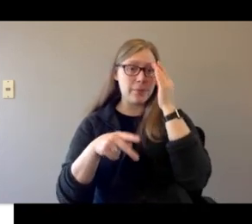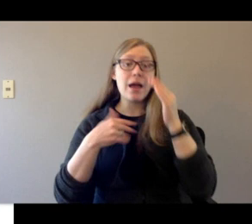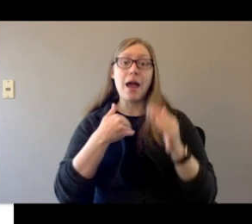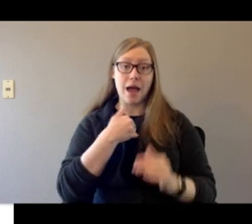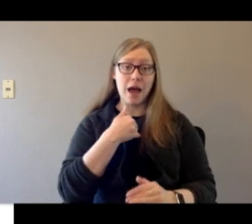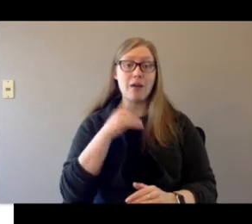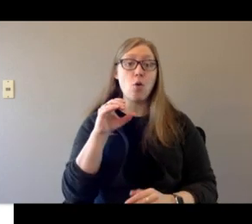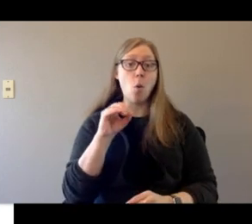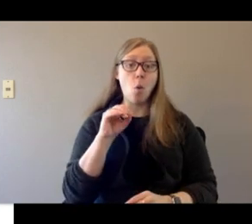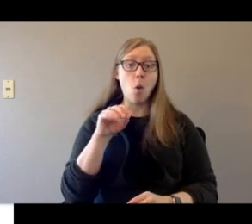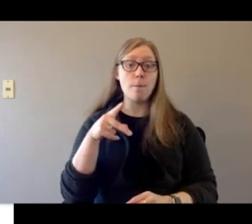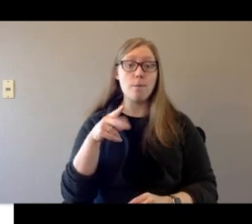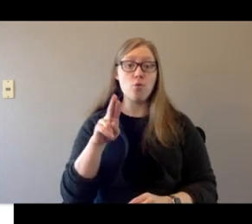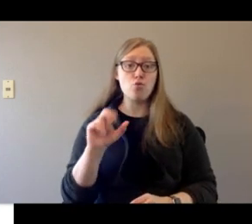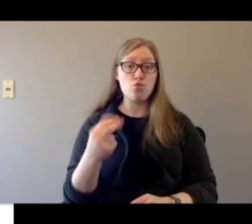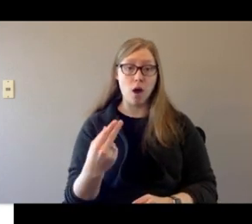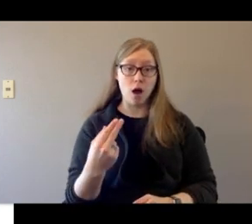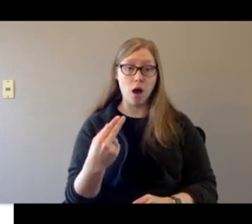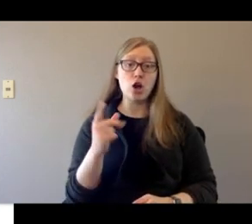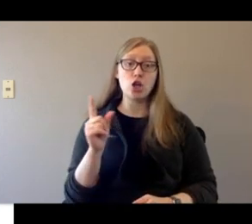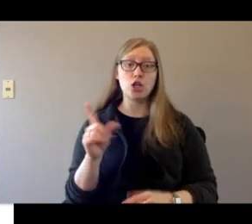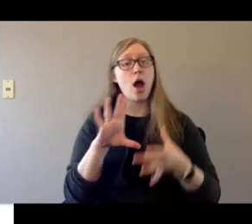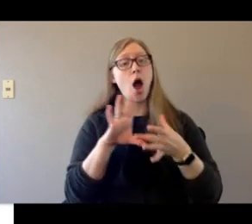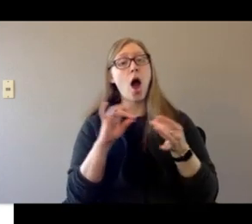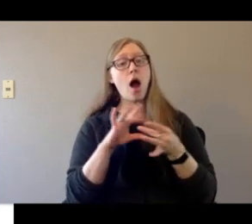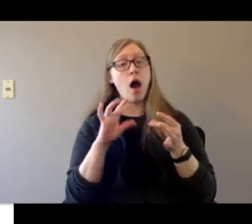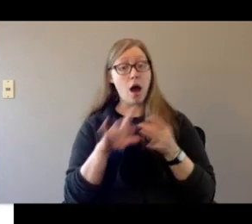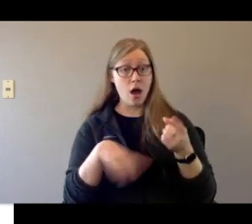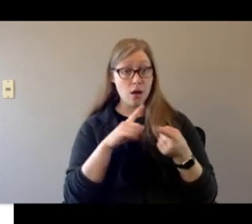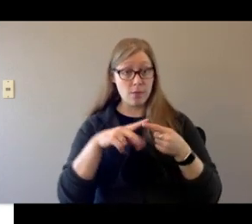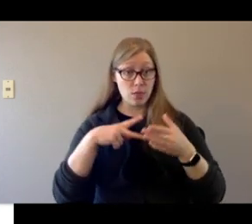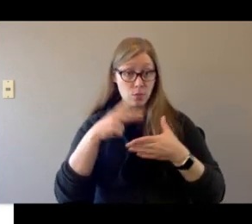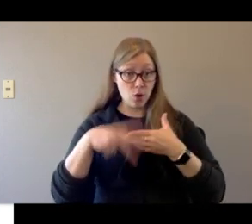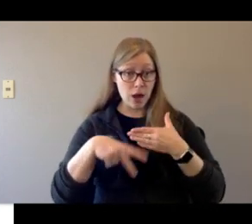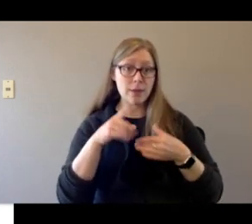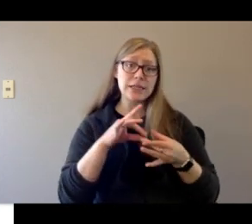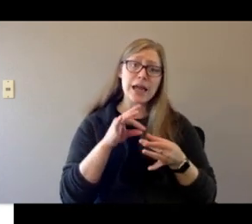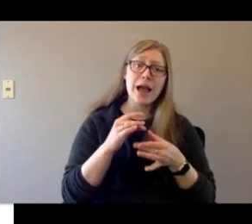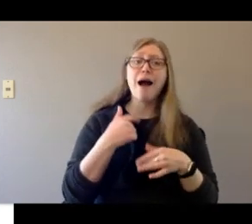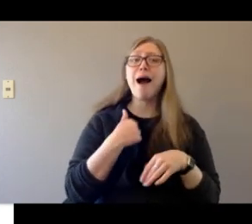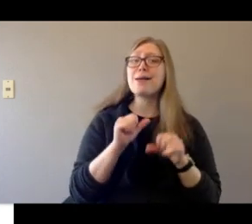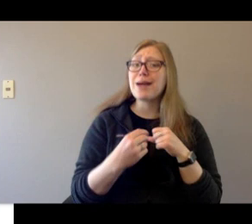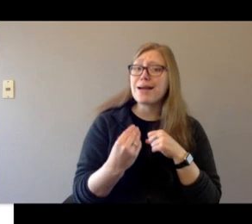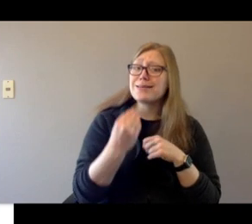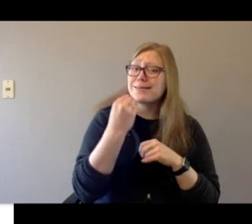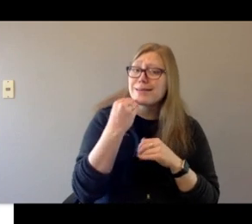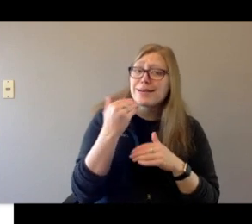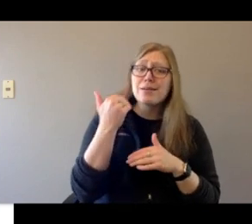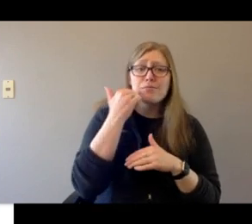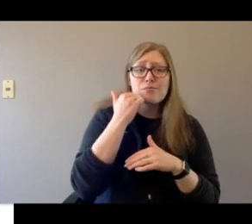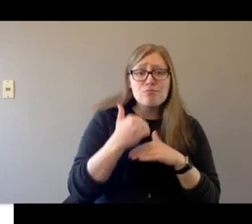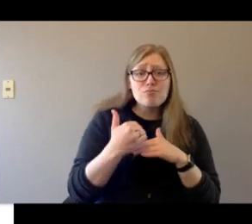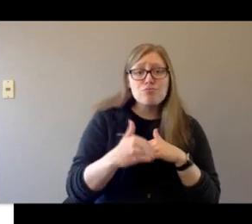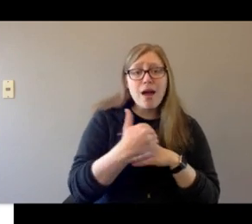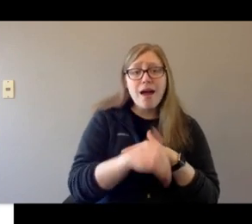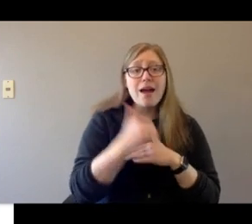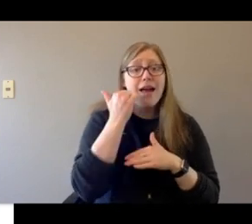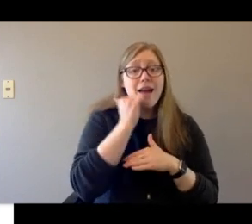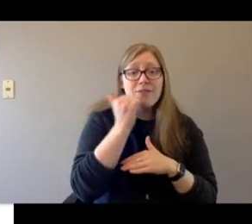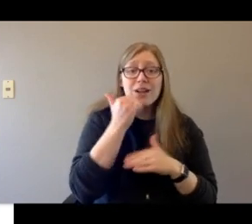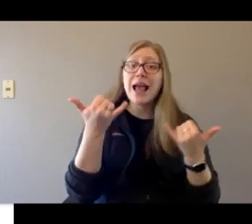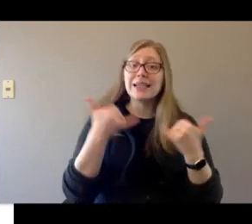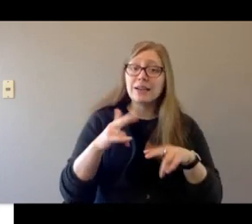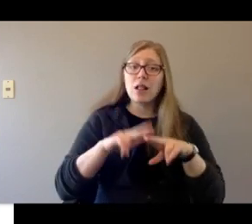who is speaking towards this program and saying that she can eat bread every day and still lose weight using this